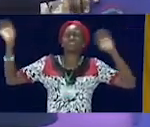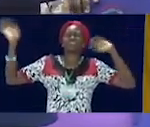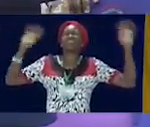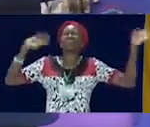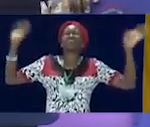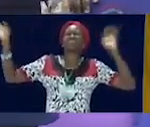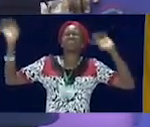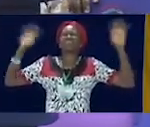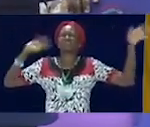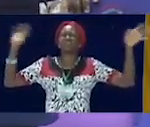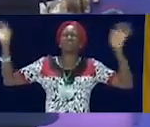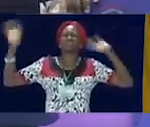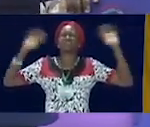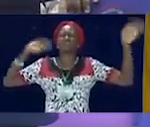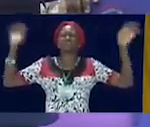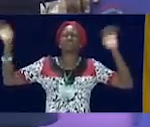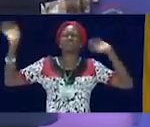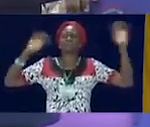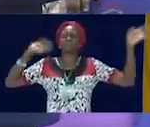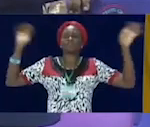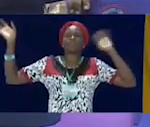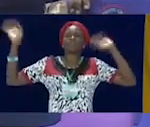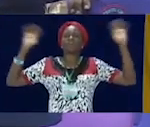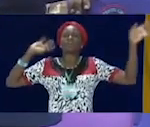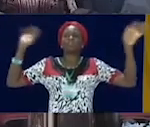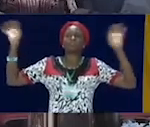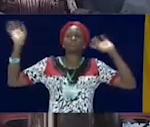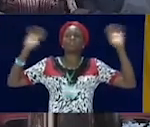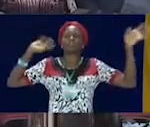Ike kara makashanta.